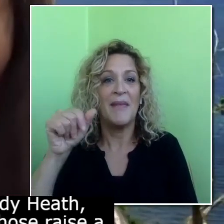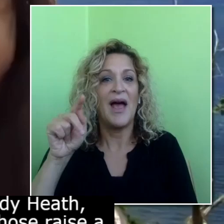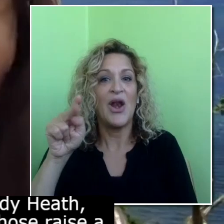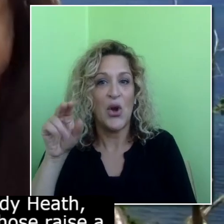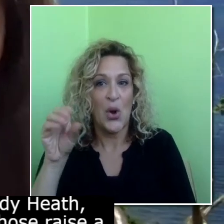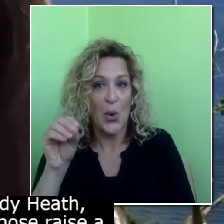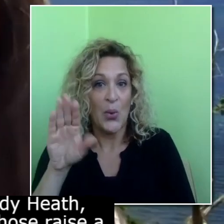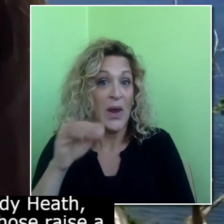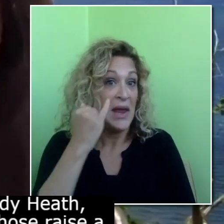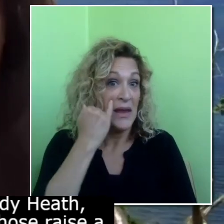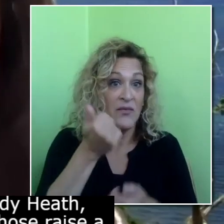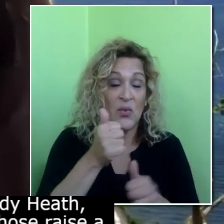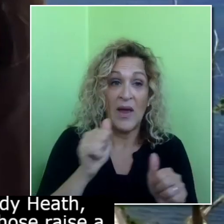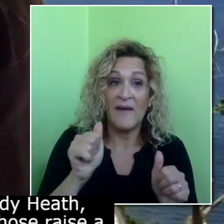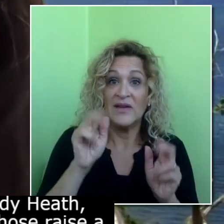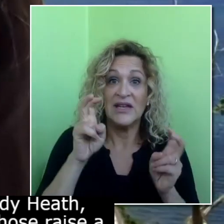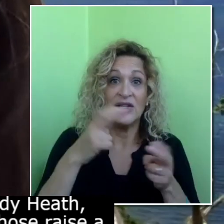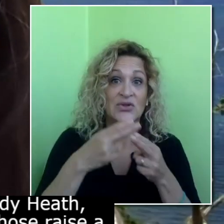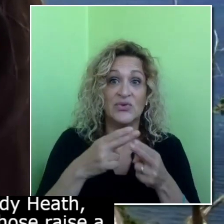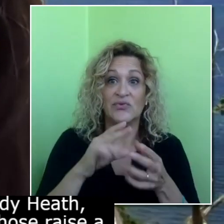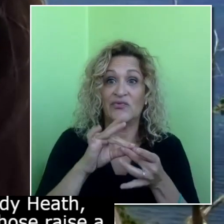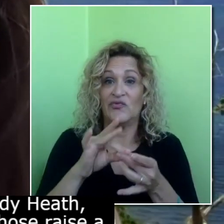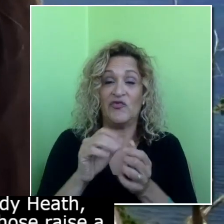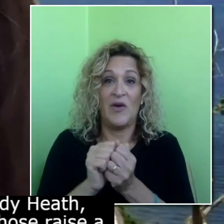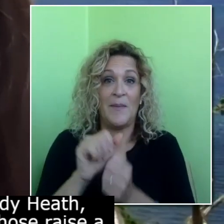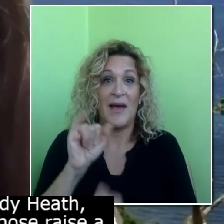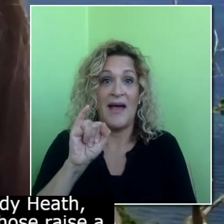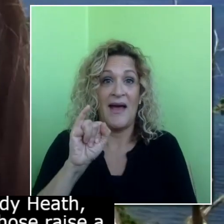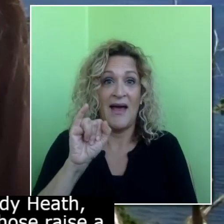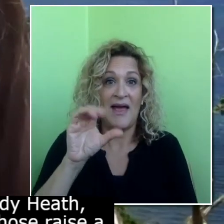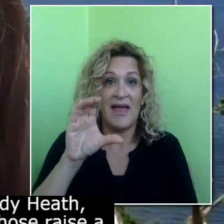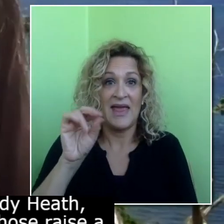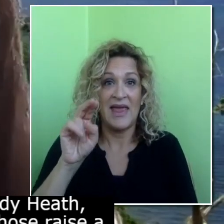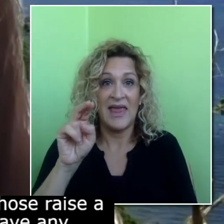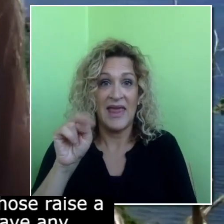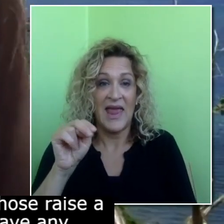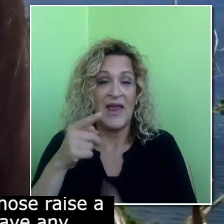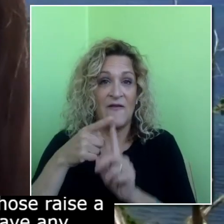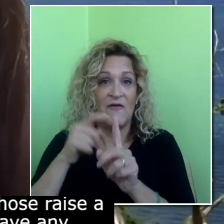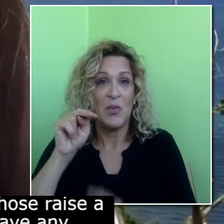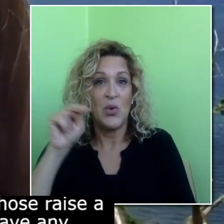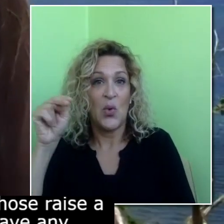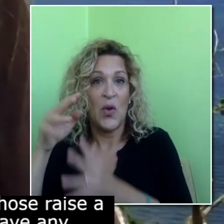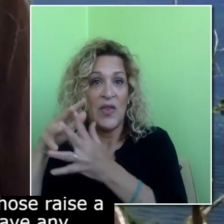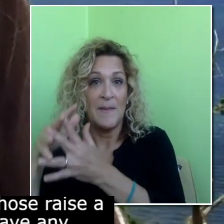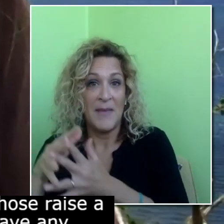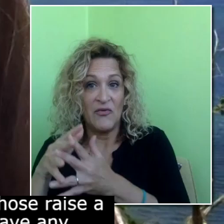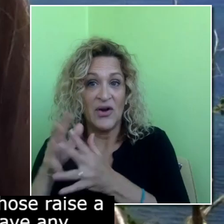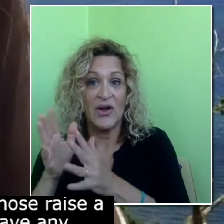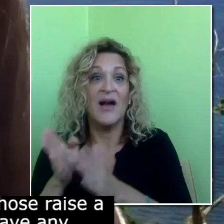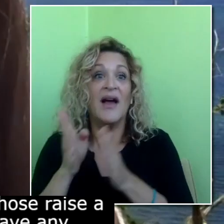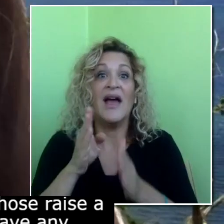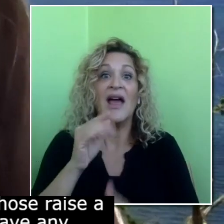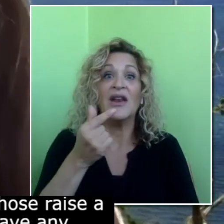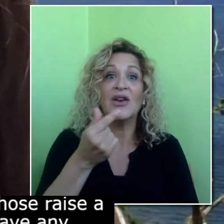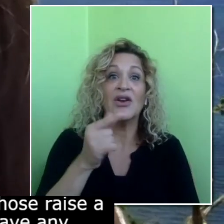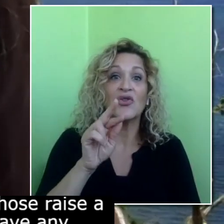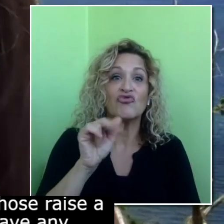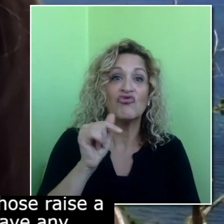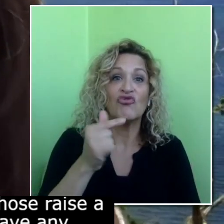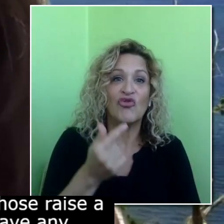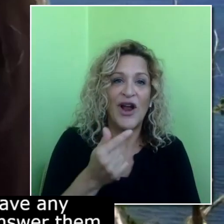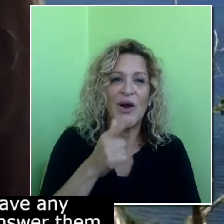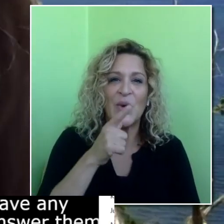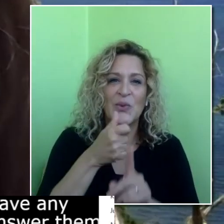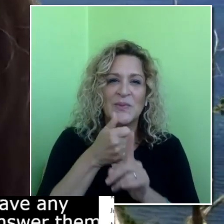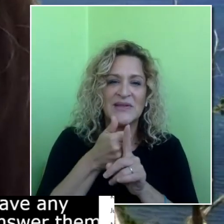on ICANN for North America, he'll happy to answer them. And Greg, our president, treasurer here.